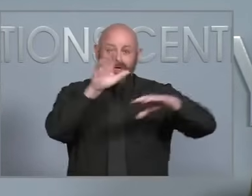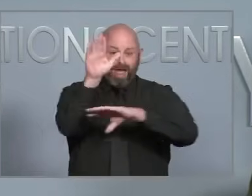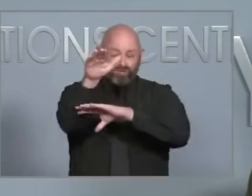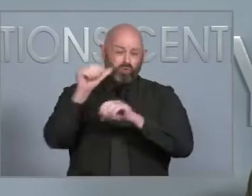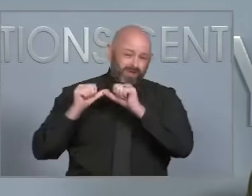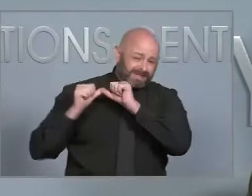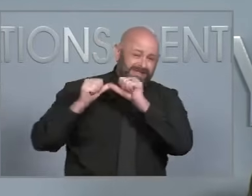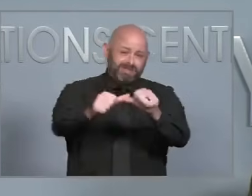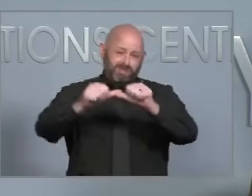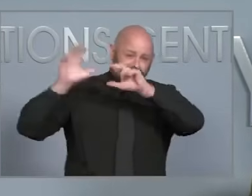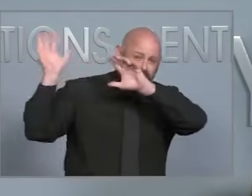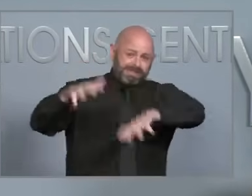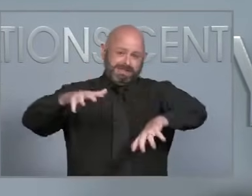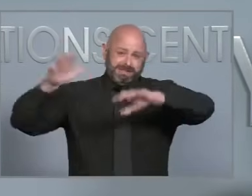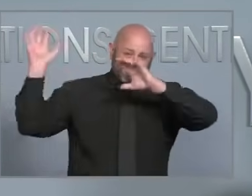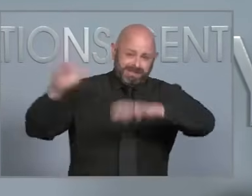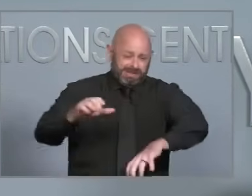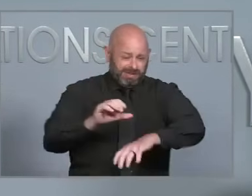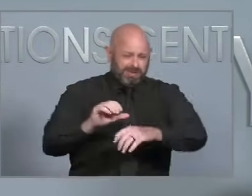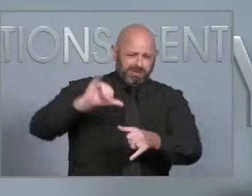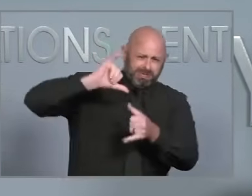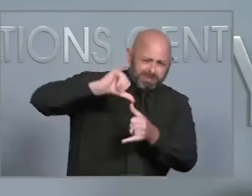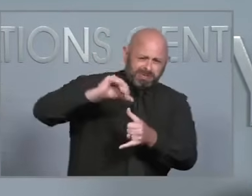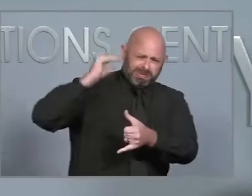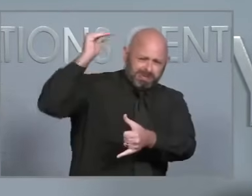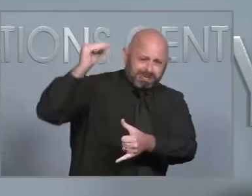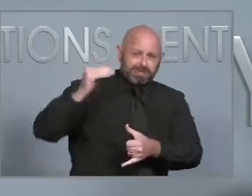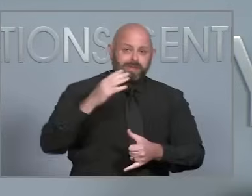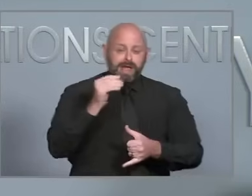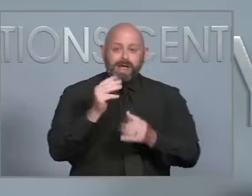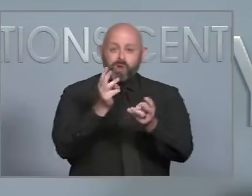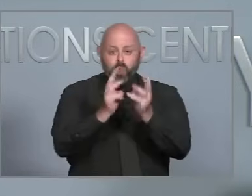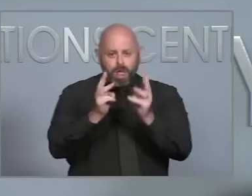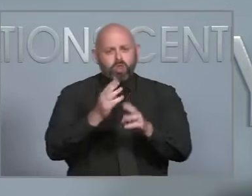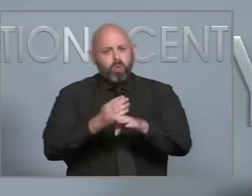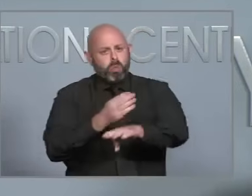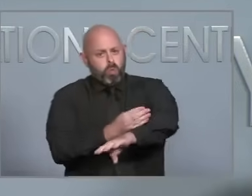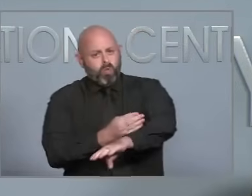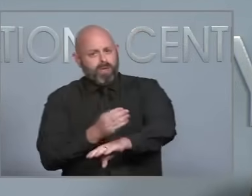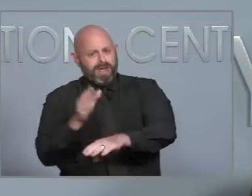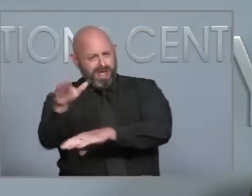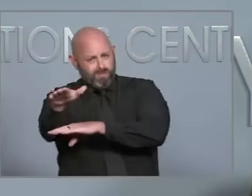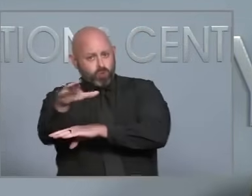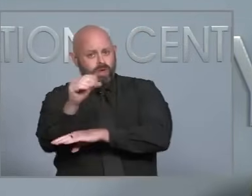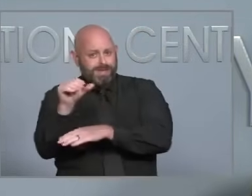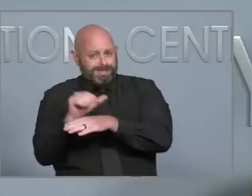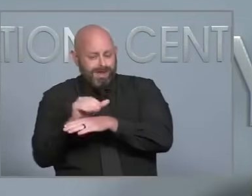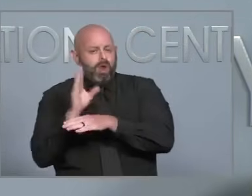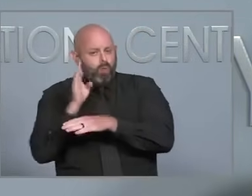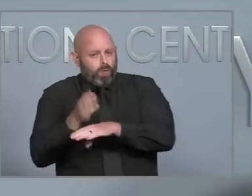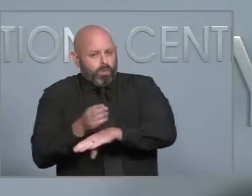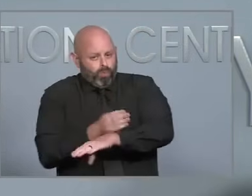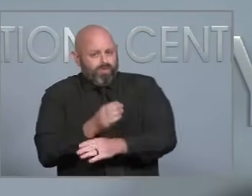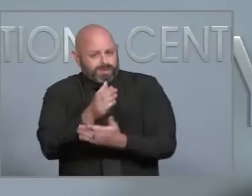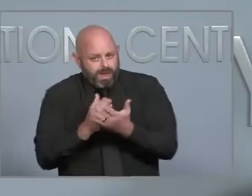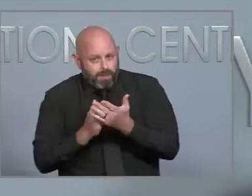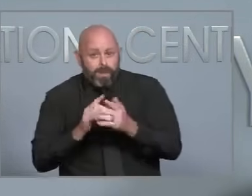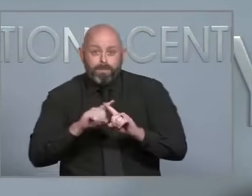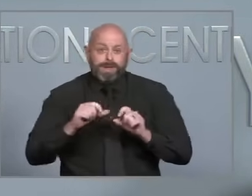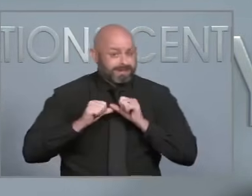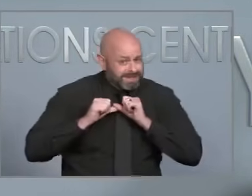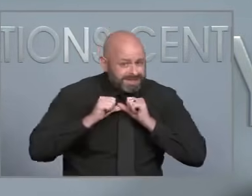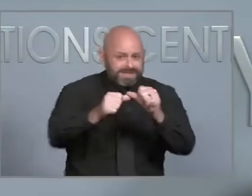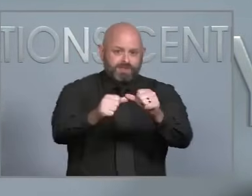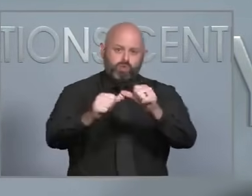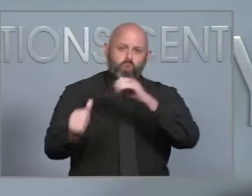continue to see rainfall across the state, with weather conditions improving over the course of the afternoon and evening. There remains a severe weather threat